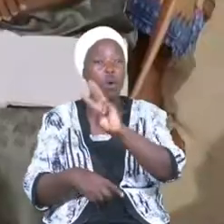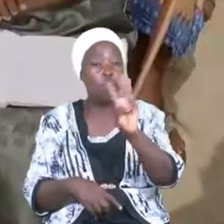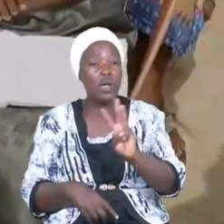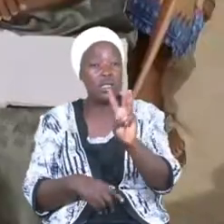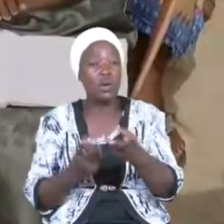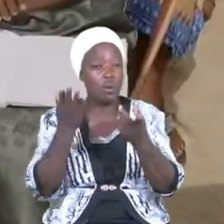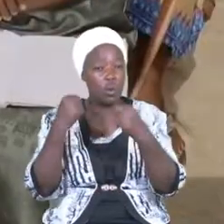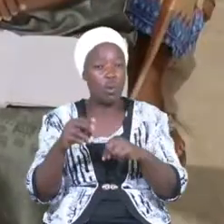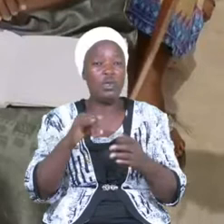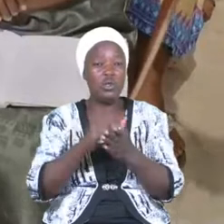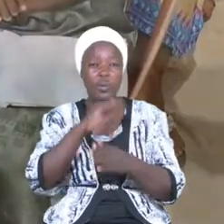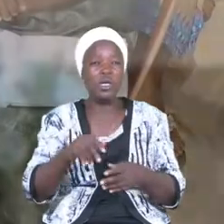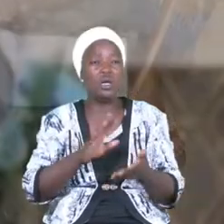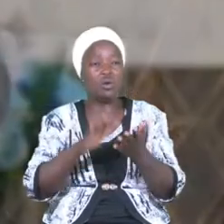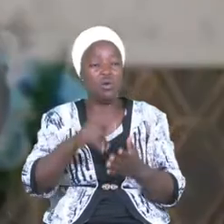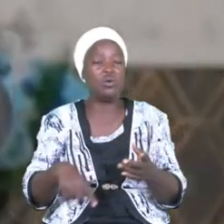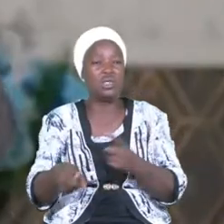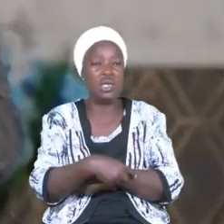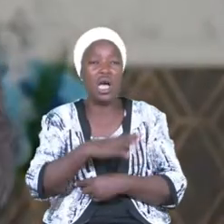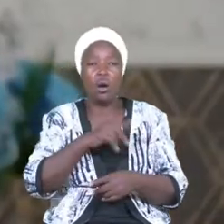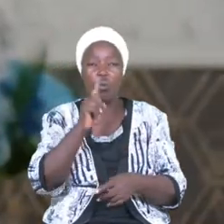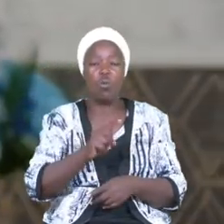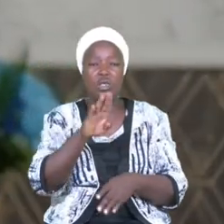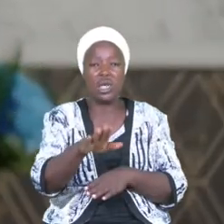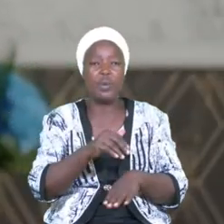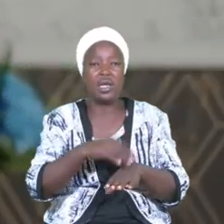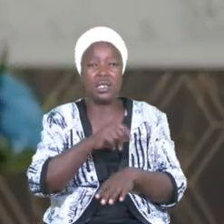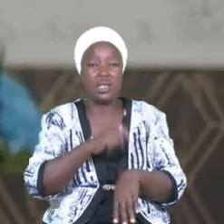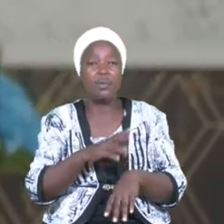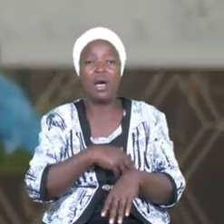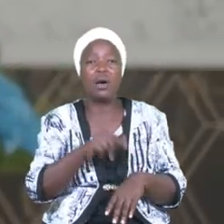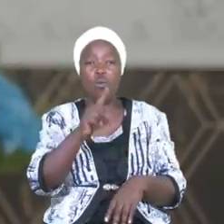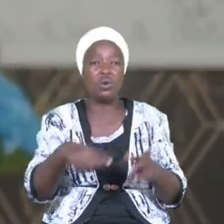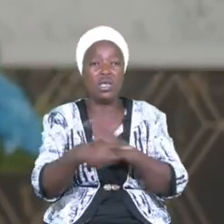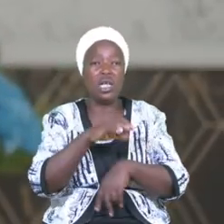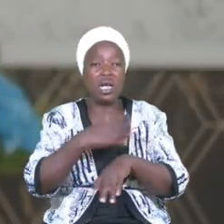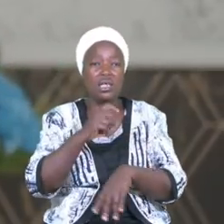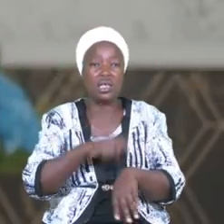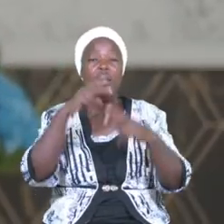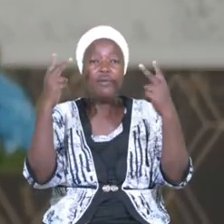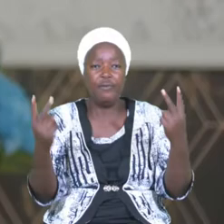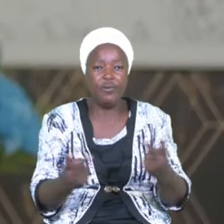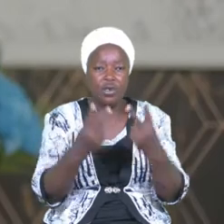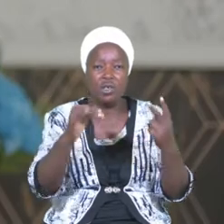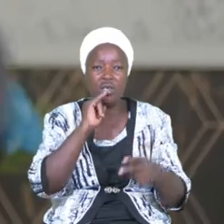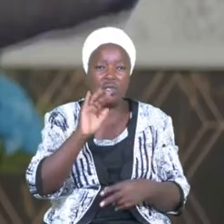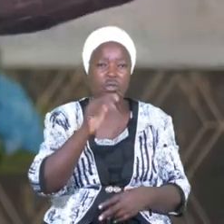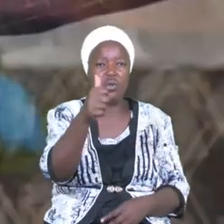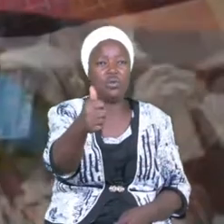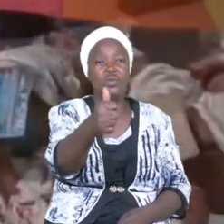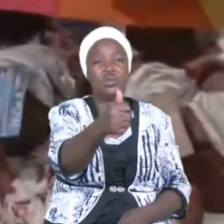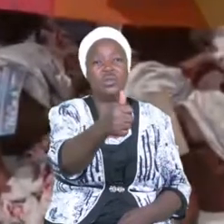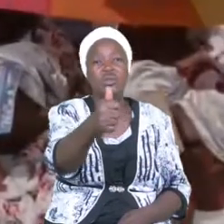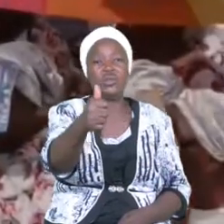day. And one step at a time, one day at a time, victory is yours.